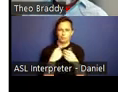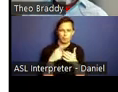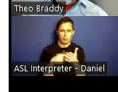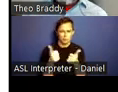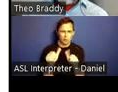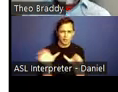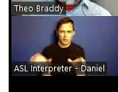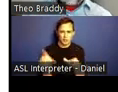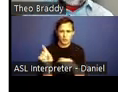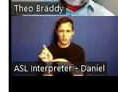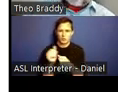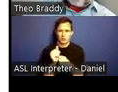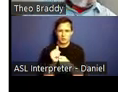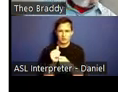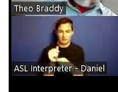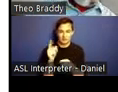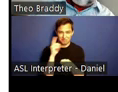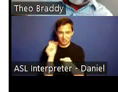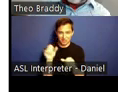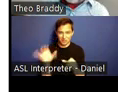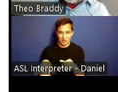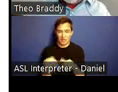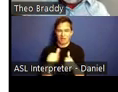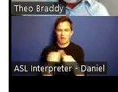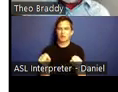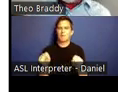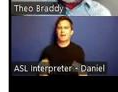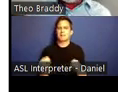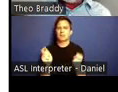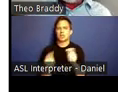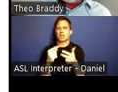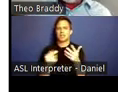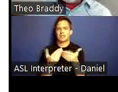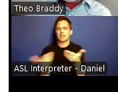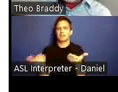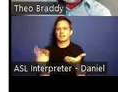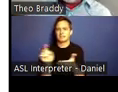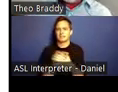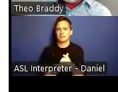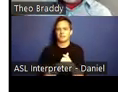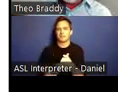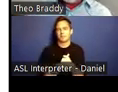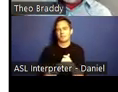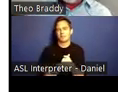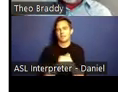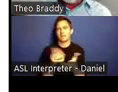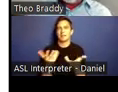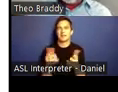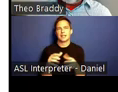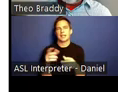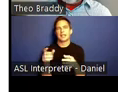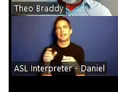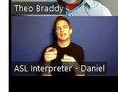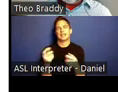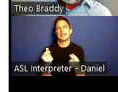And do you really think you can do this? And how can you possibly change these things? This is being a little facetious, but I think